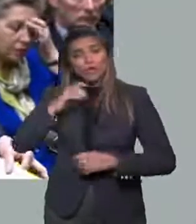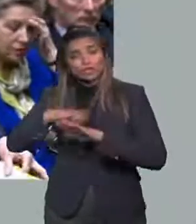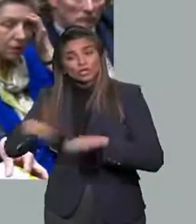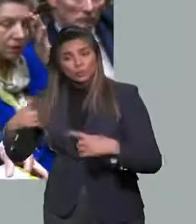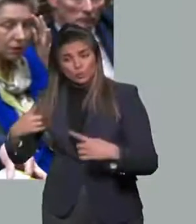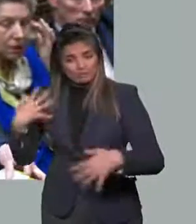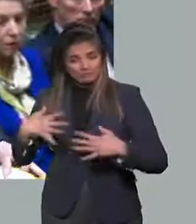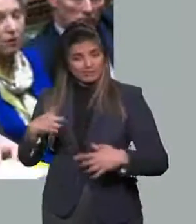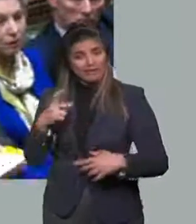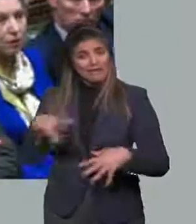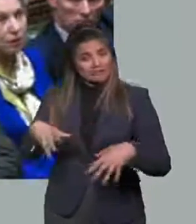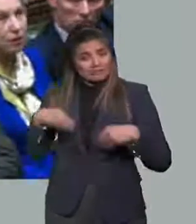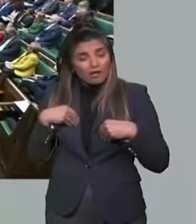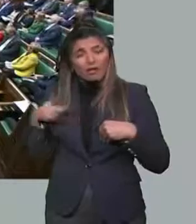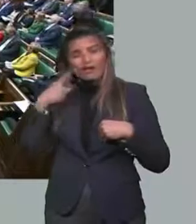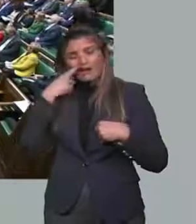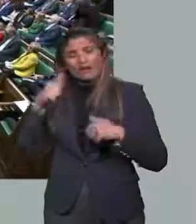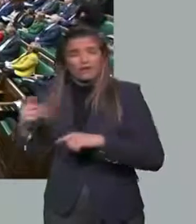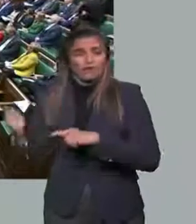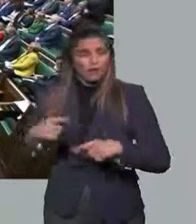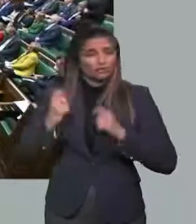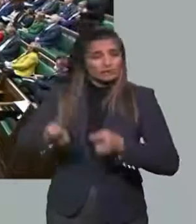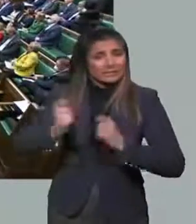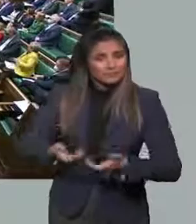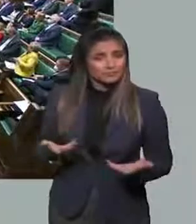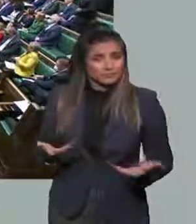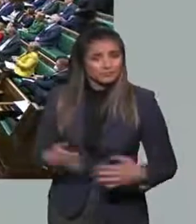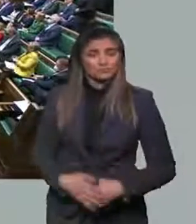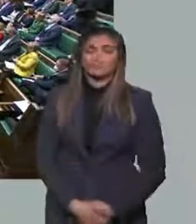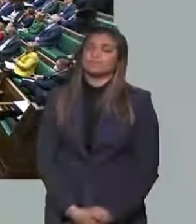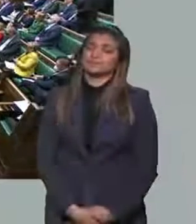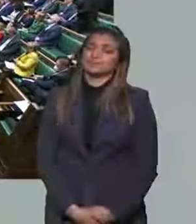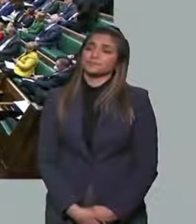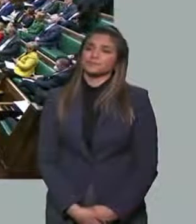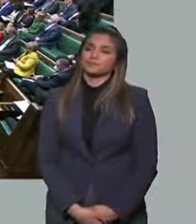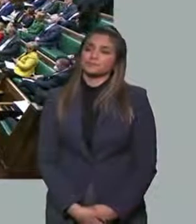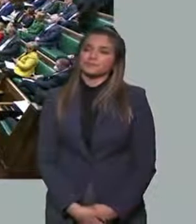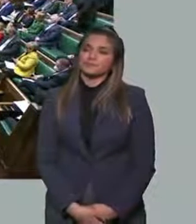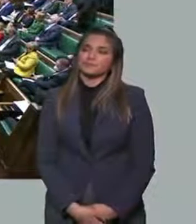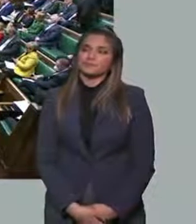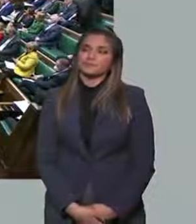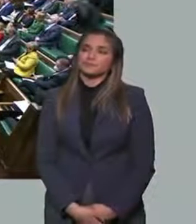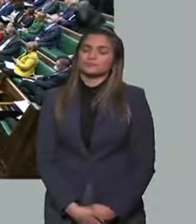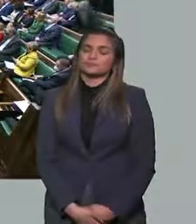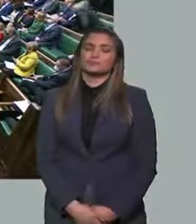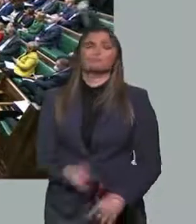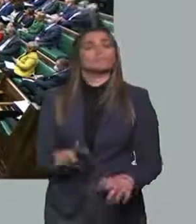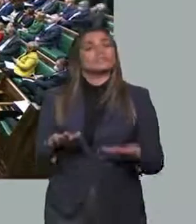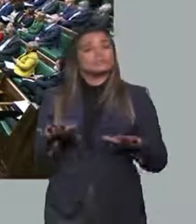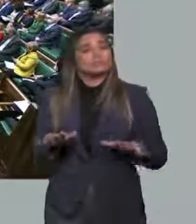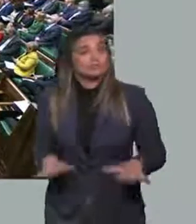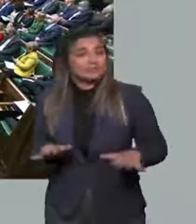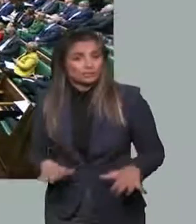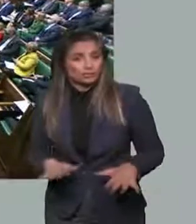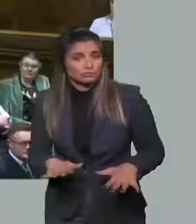to receive the vital treatment they need. Thank you, Mr. Speaker. British servicemen and women have served